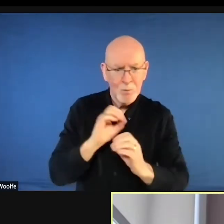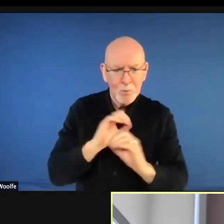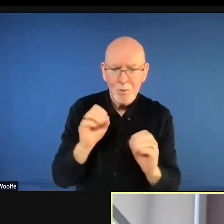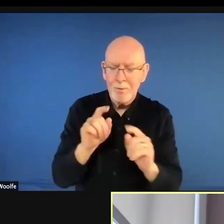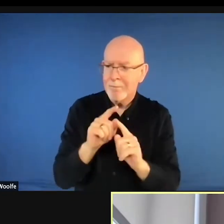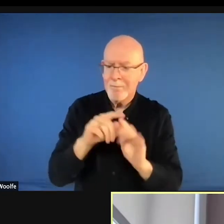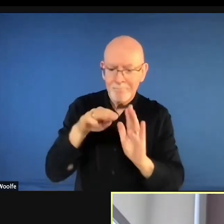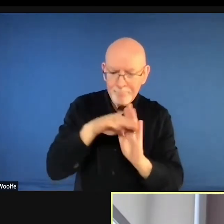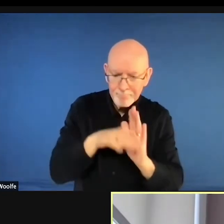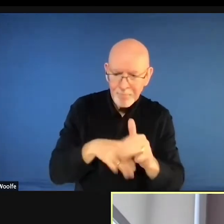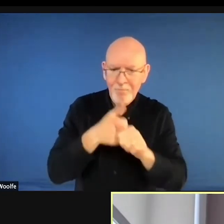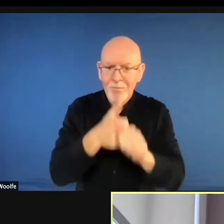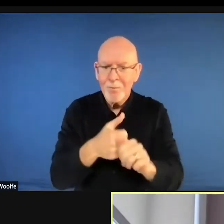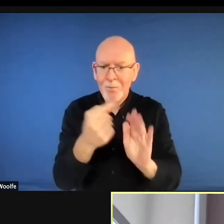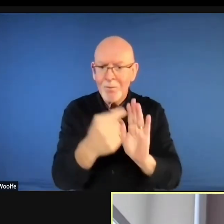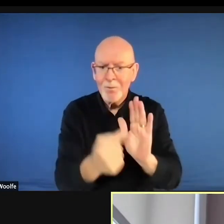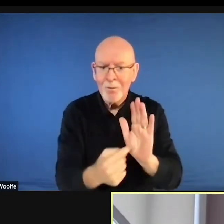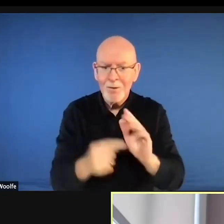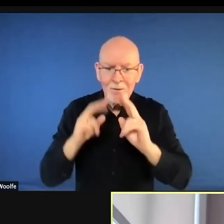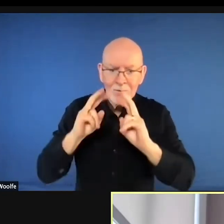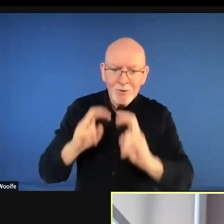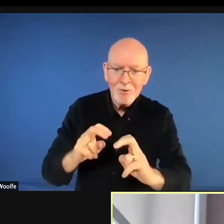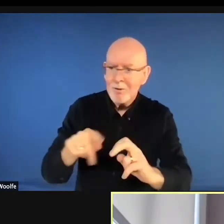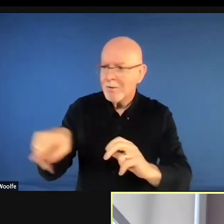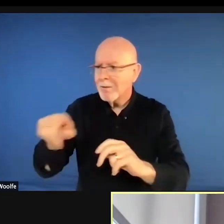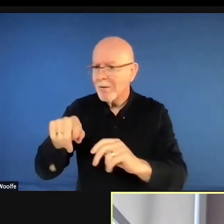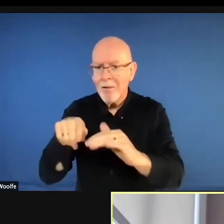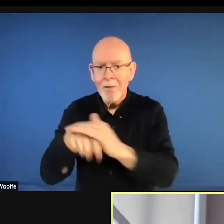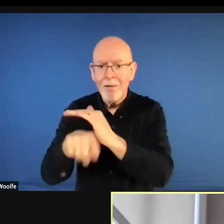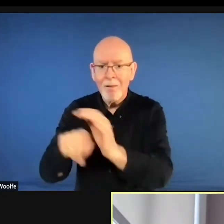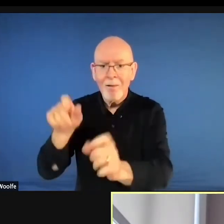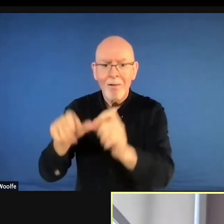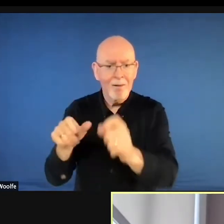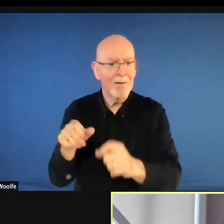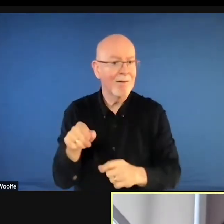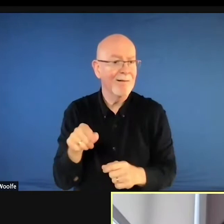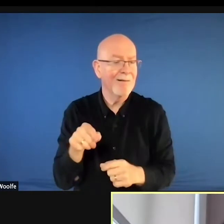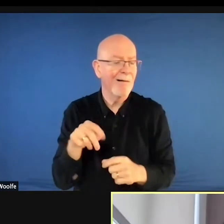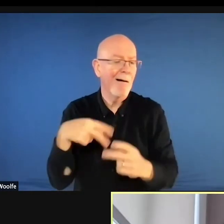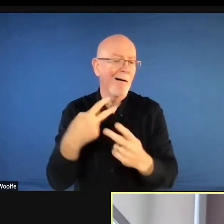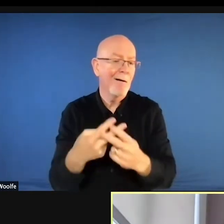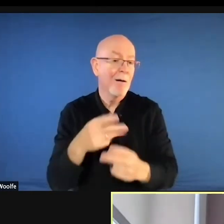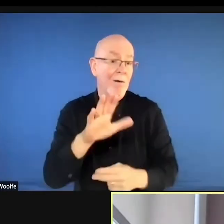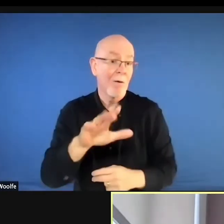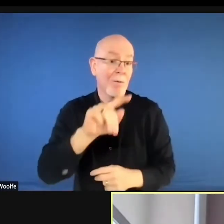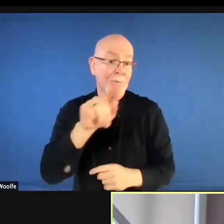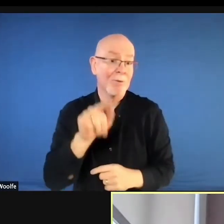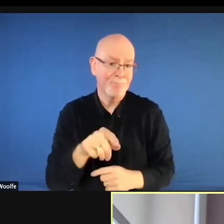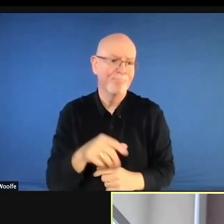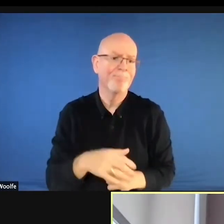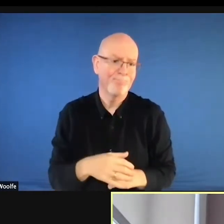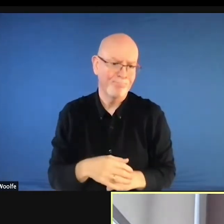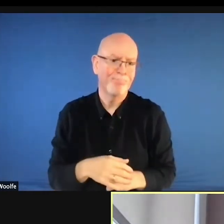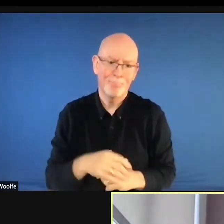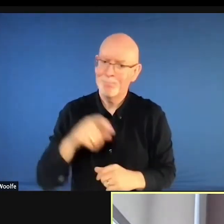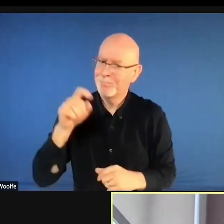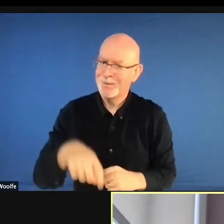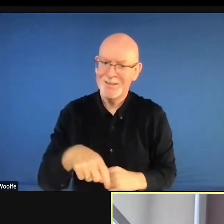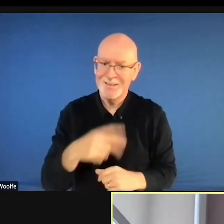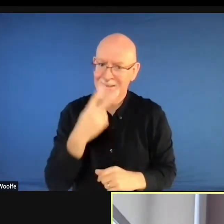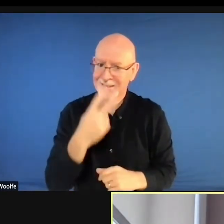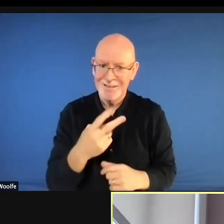gap has been part of the conversations within the IASFM, and the need was expressed by our membership to come up with